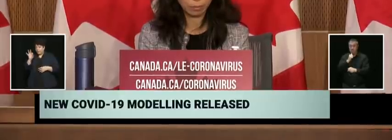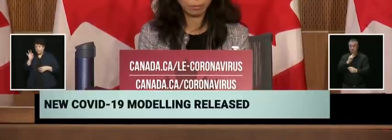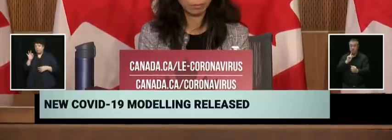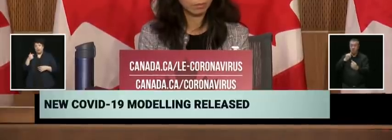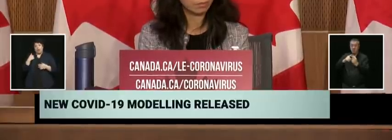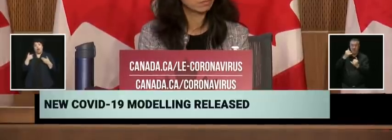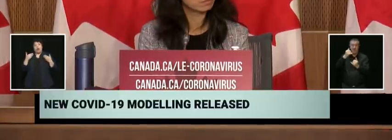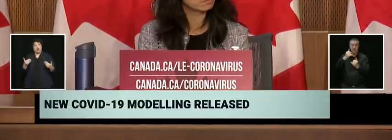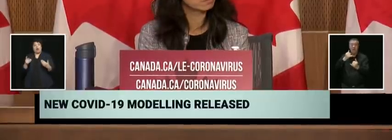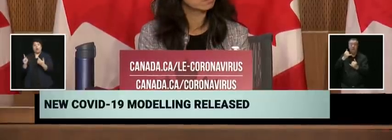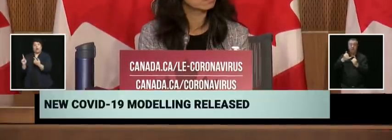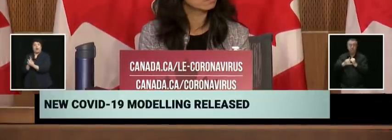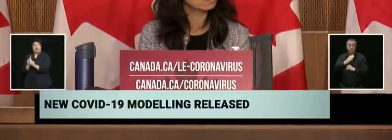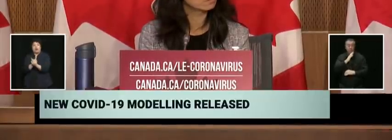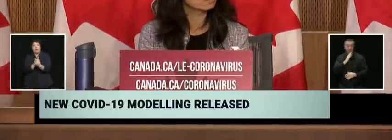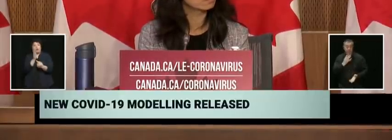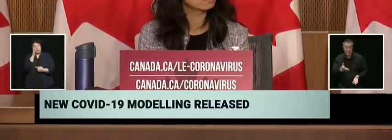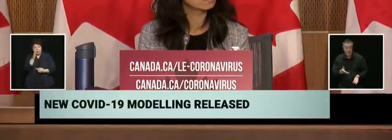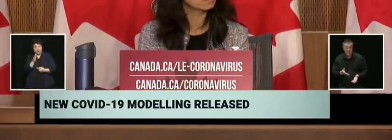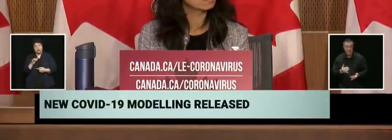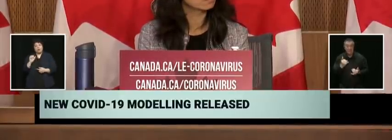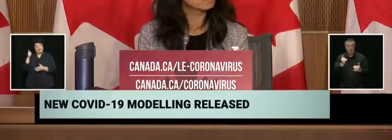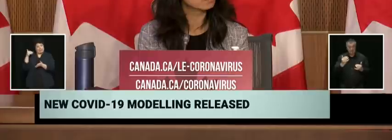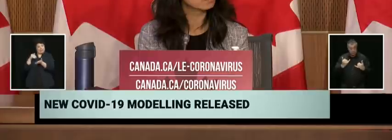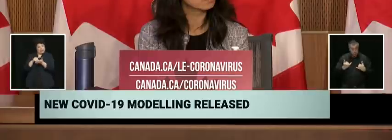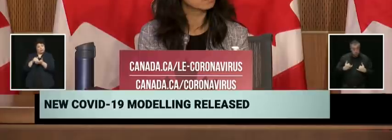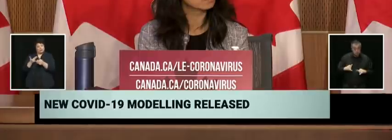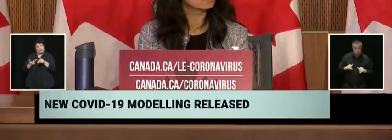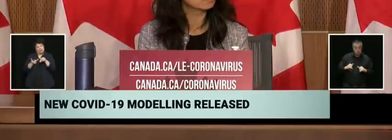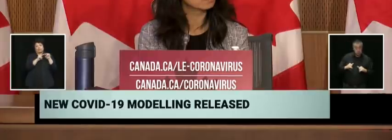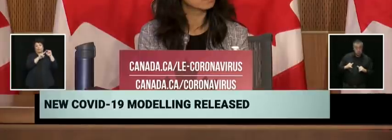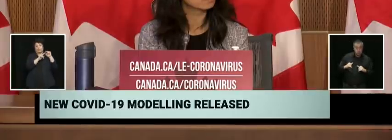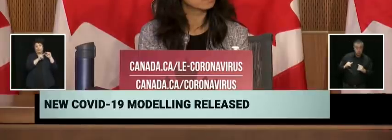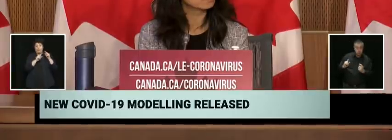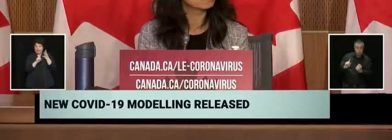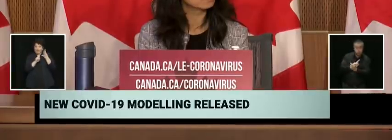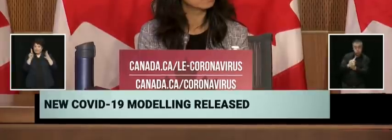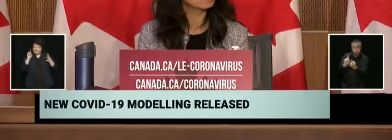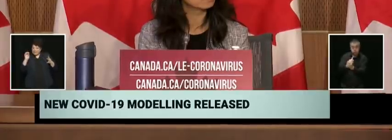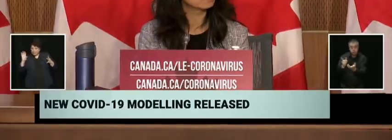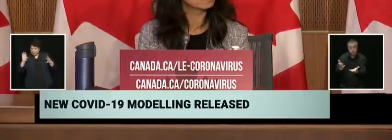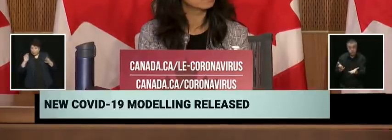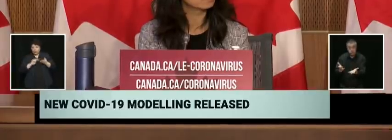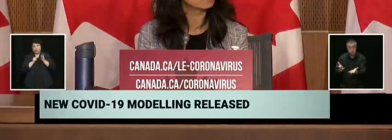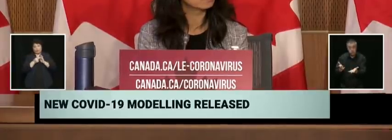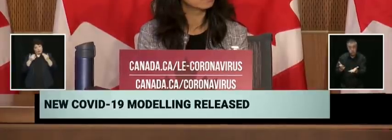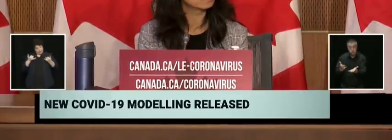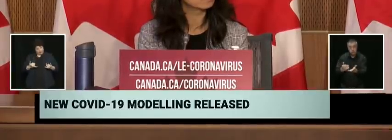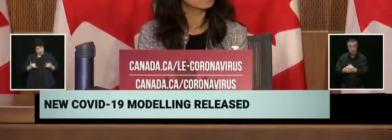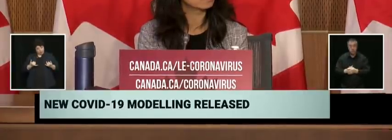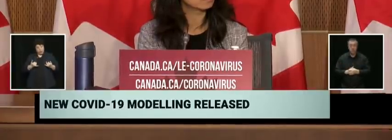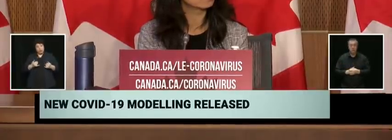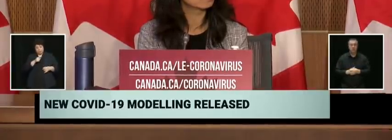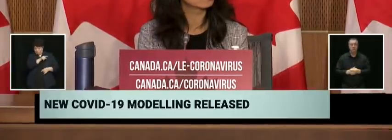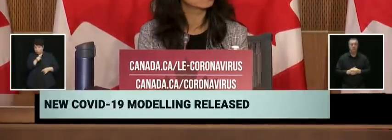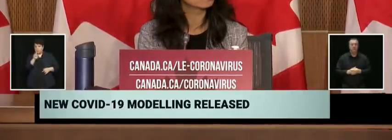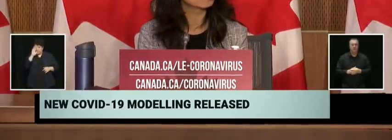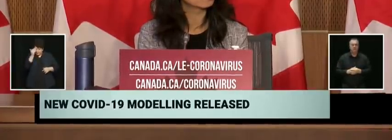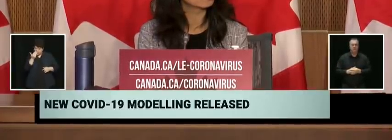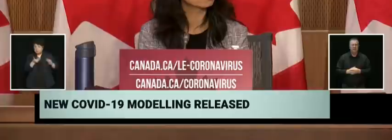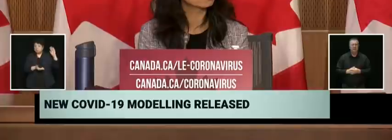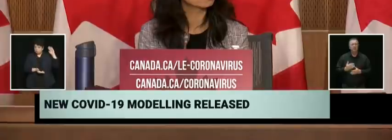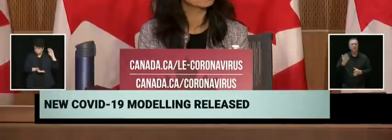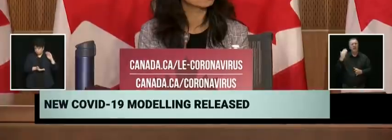by the end of December. So does that actually mean that people have actually reduced their contacts a bit at least, that it